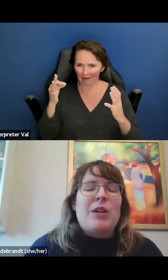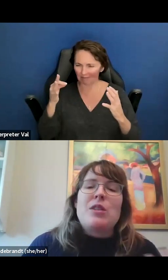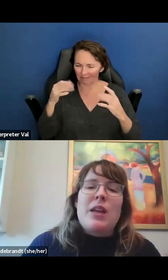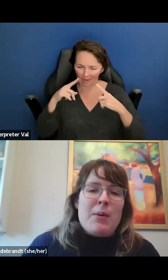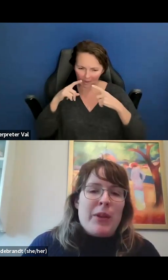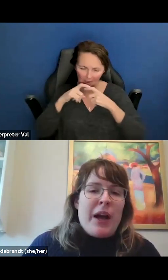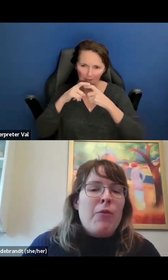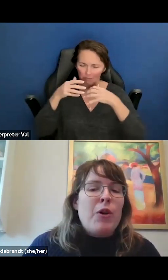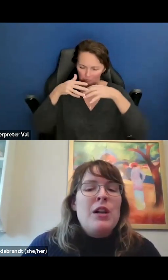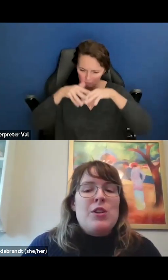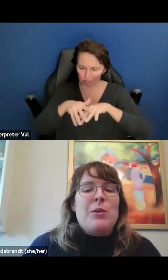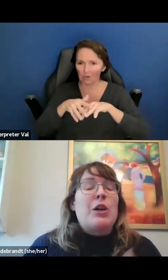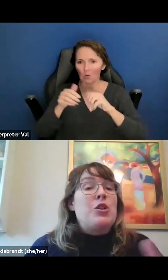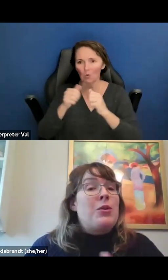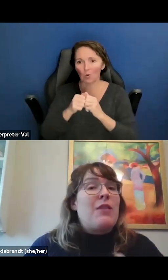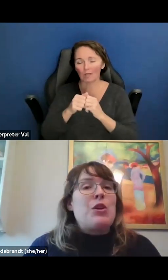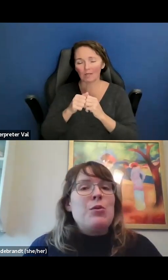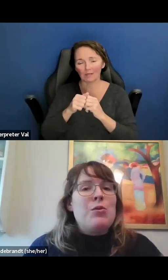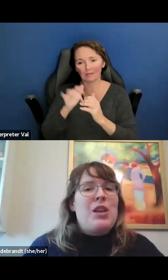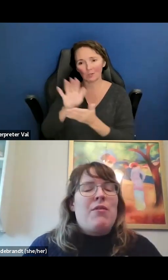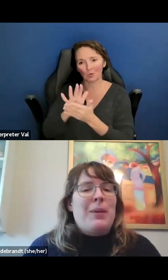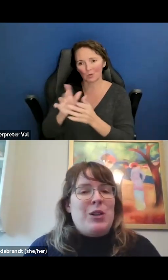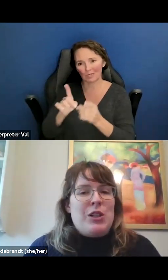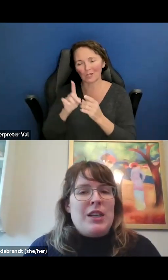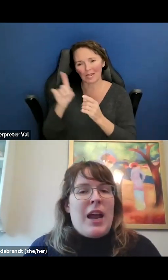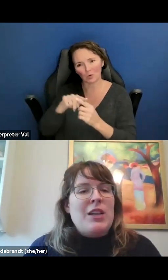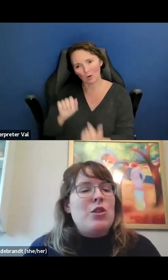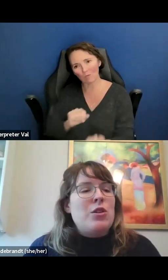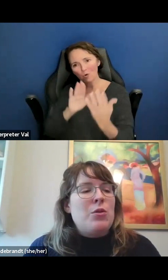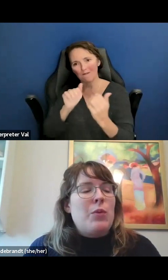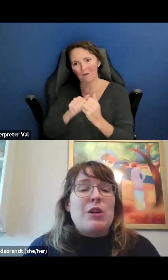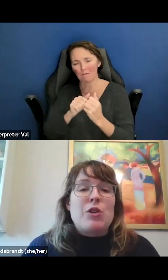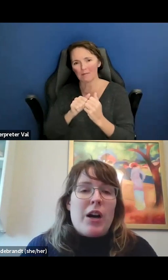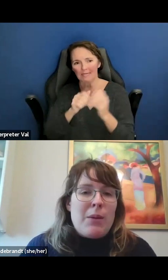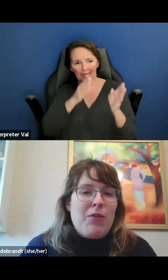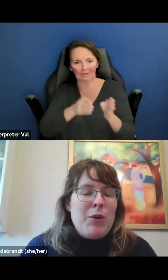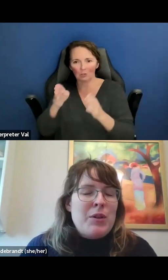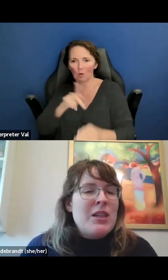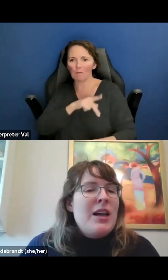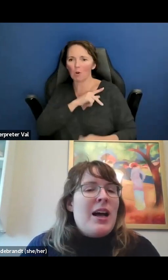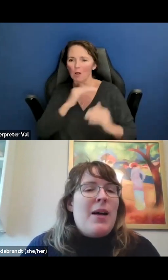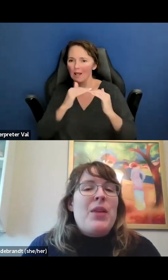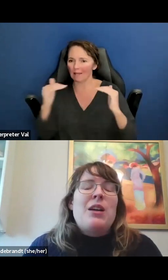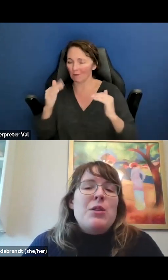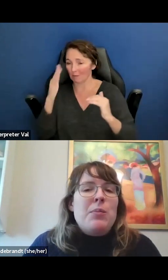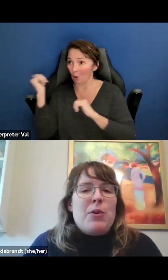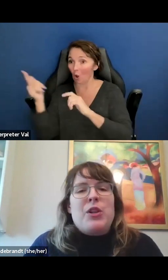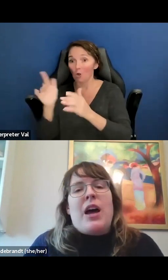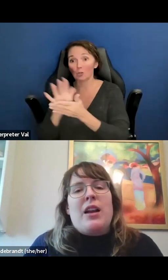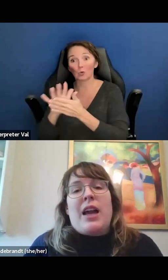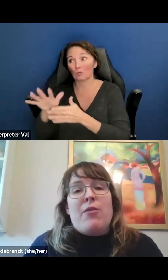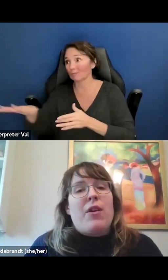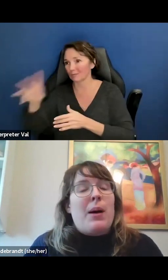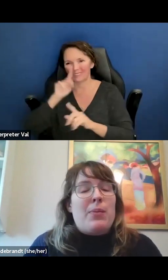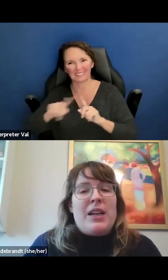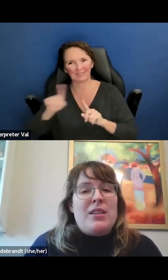successful models can be really helpful. So I encourage you to kind of use the information today to when you're talking with folks, and also approaching